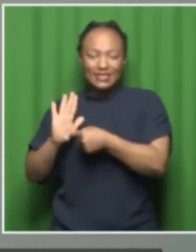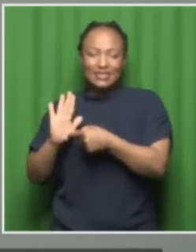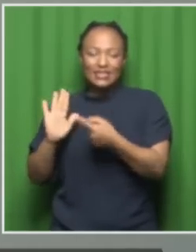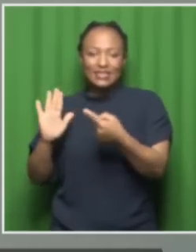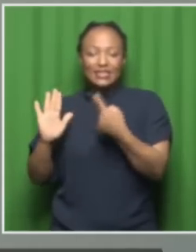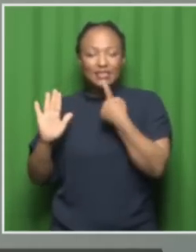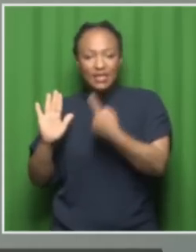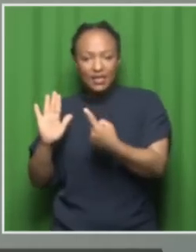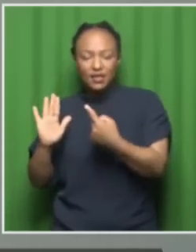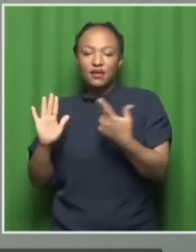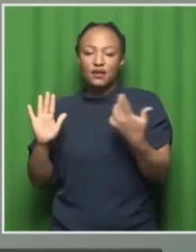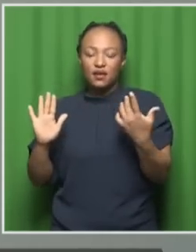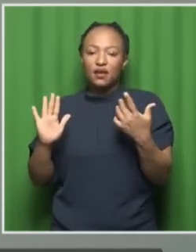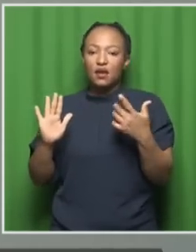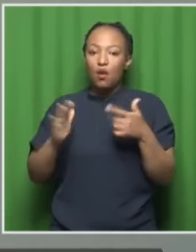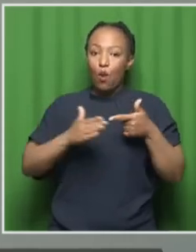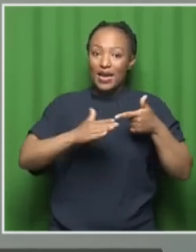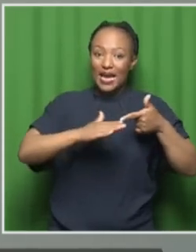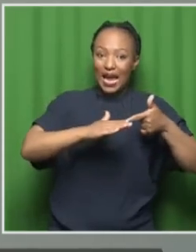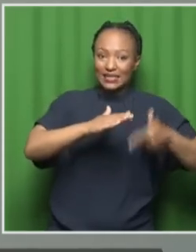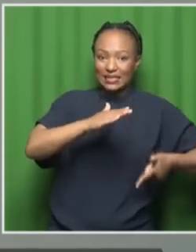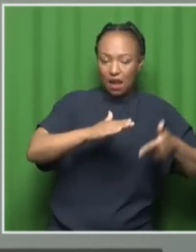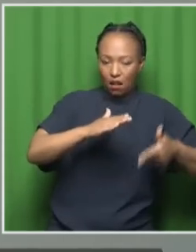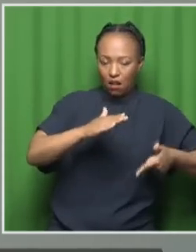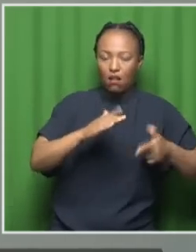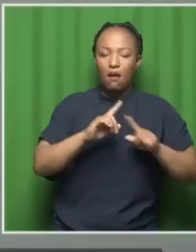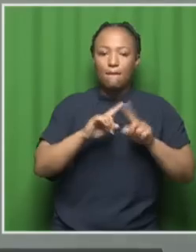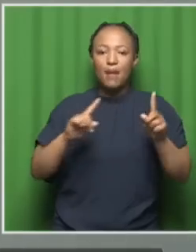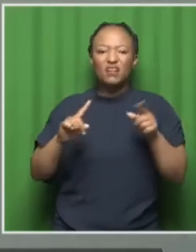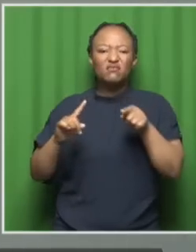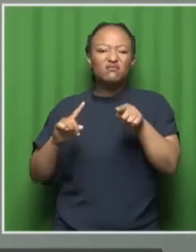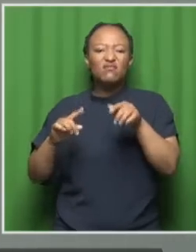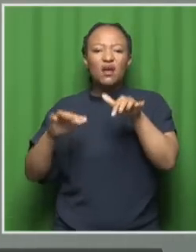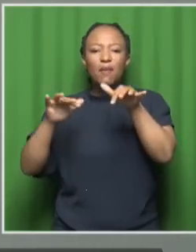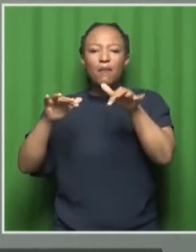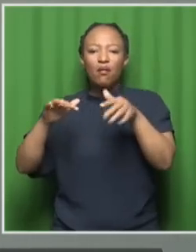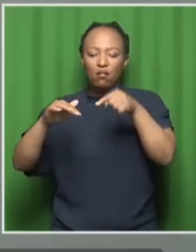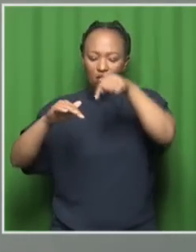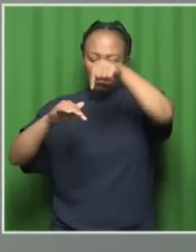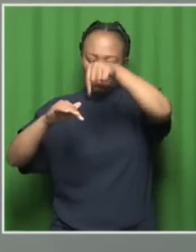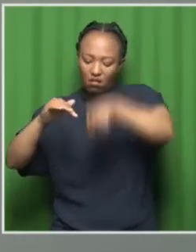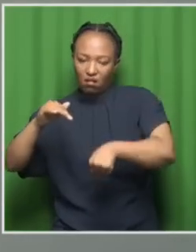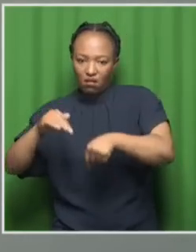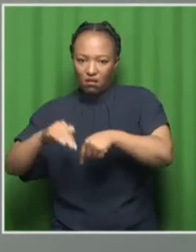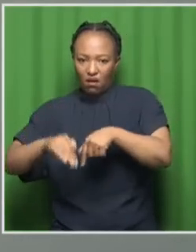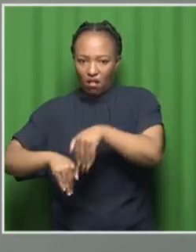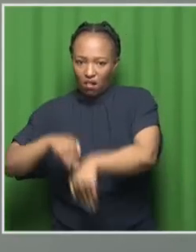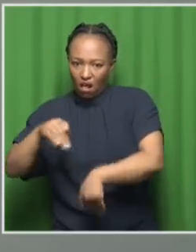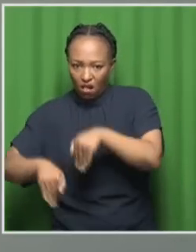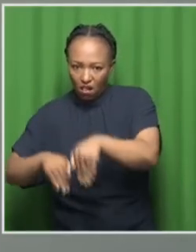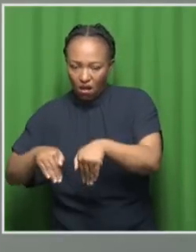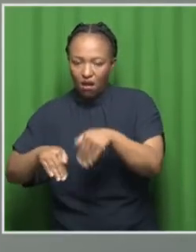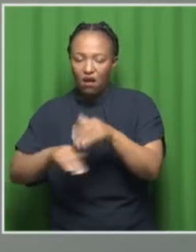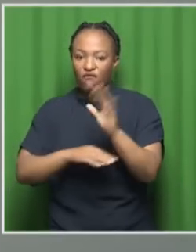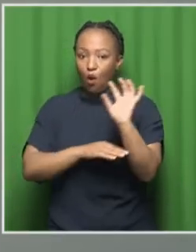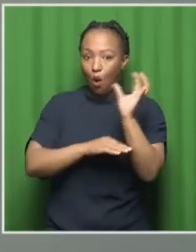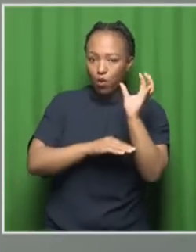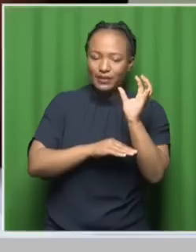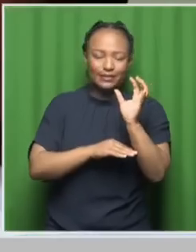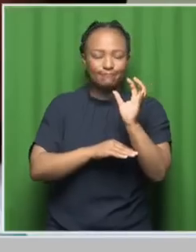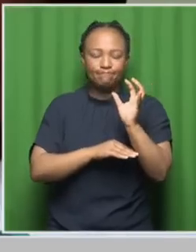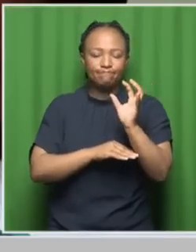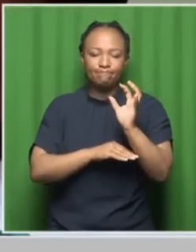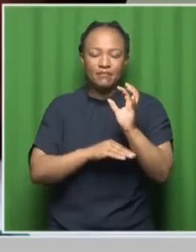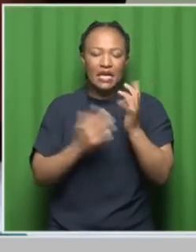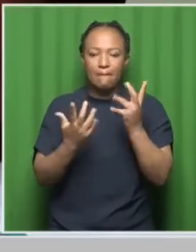really to surface artisanal mining, and it doesn't deal with the underground mining that you see in the gold sector. Randall,